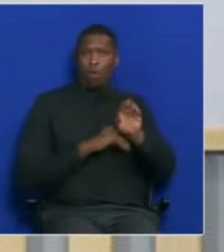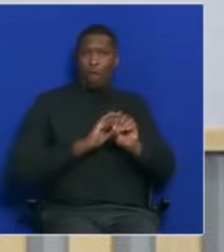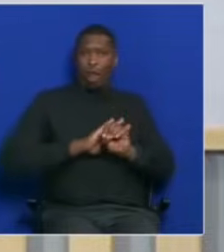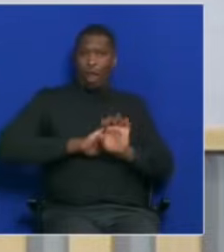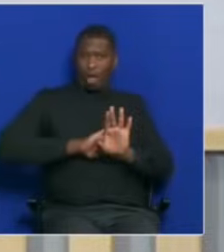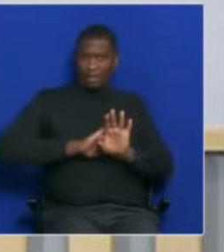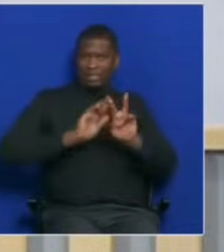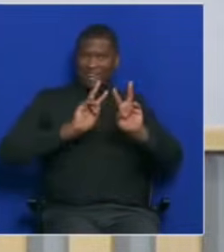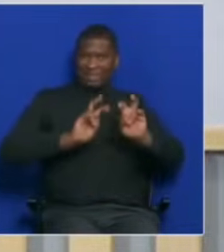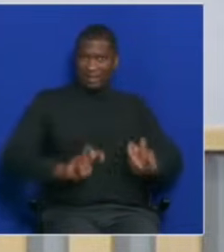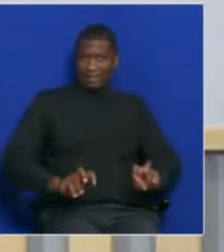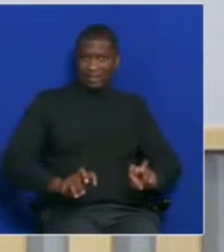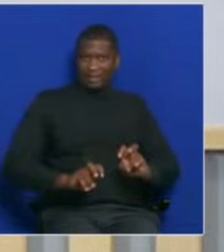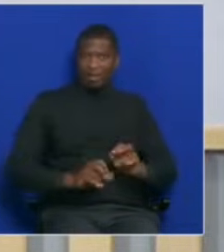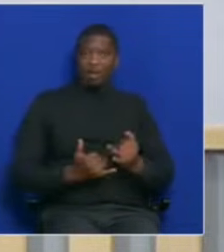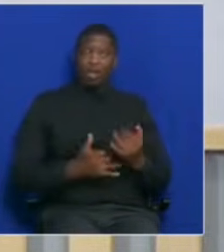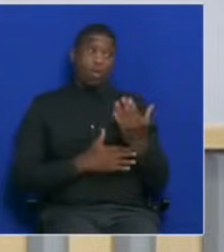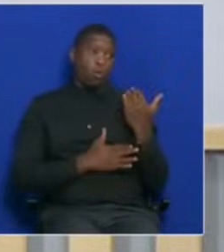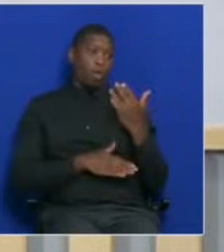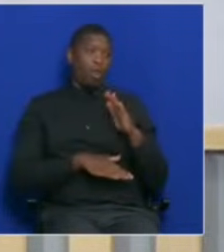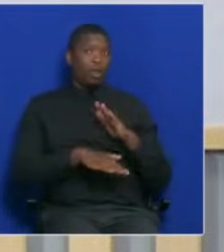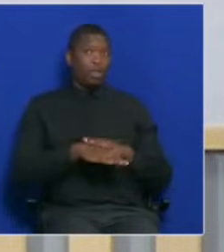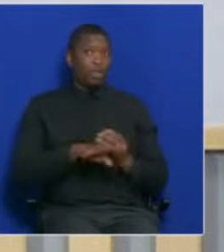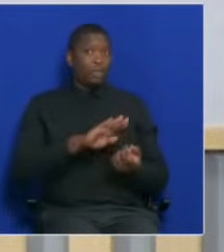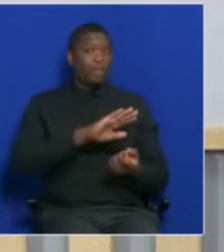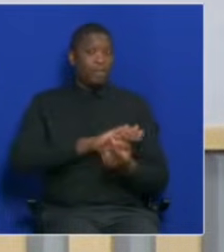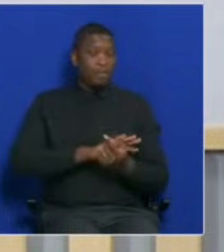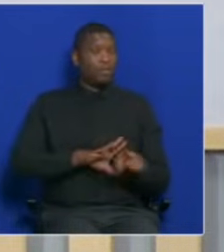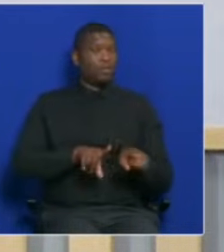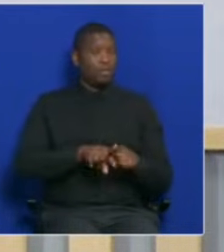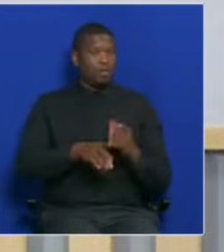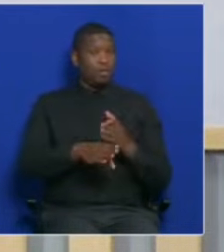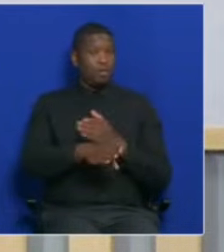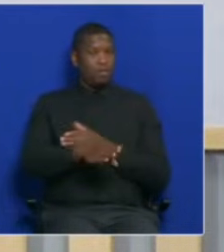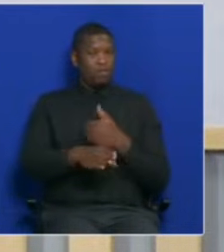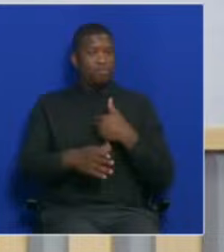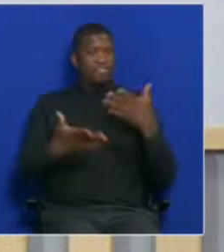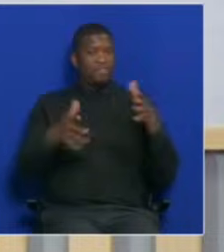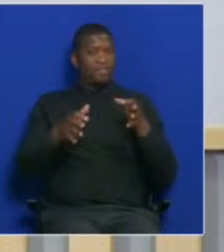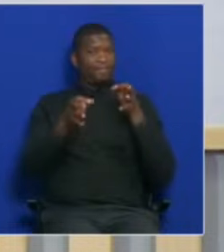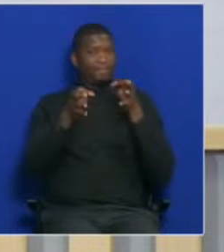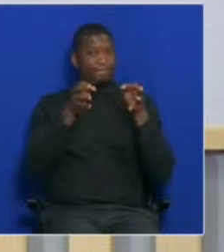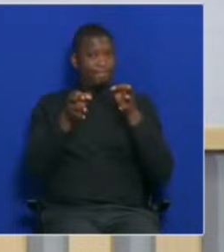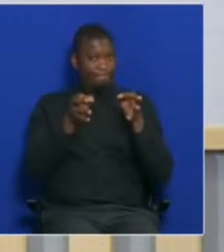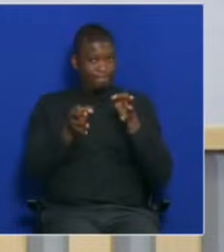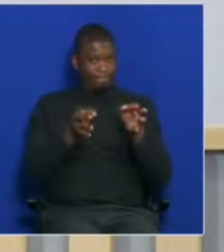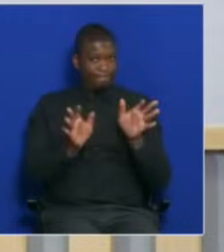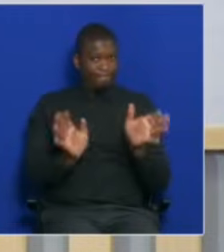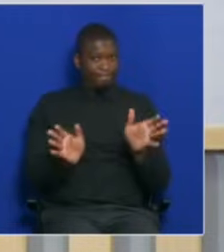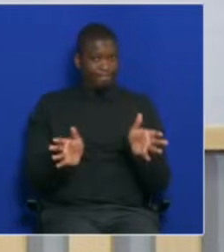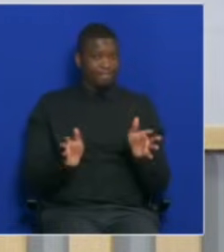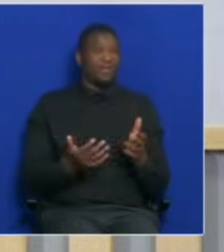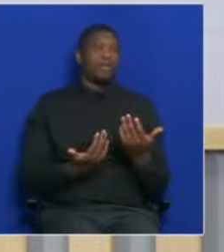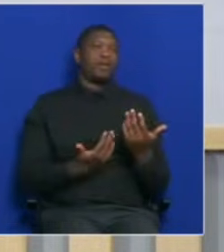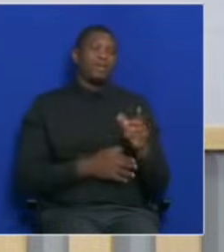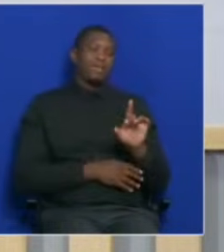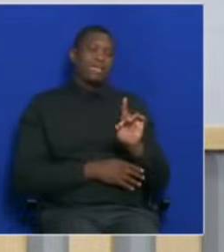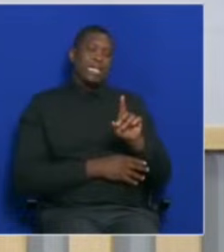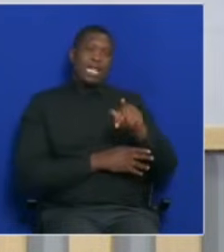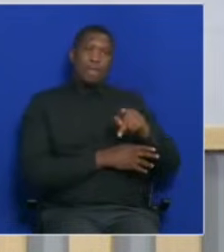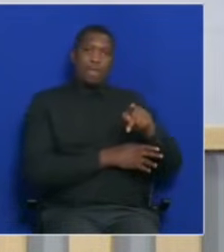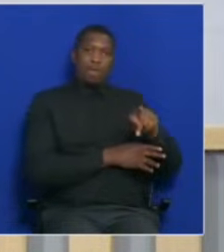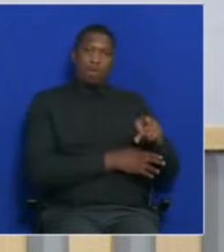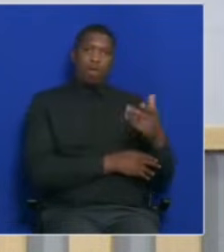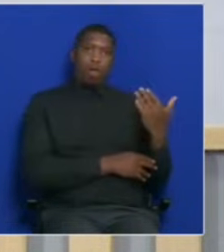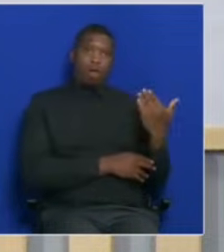the time, as I've indicated, that the DPP that was